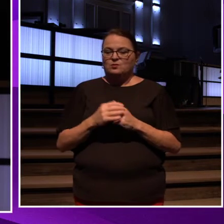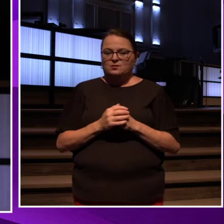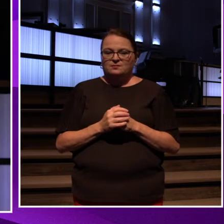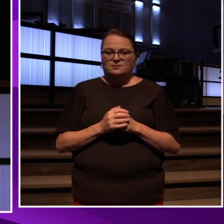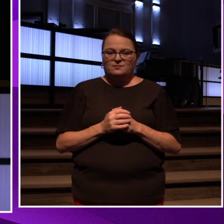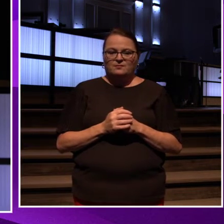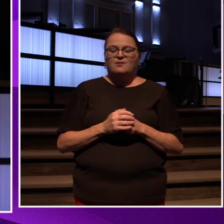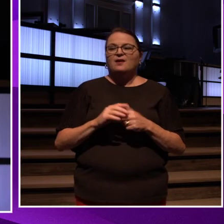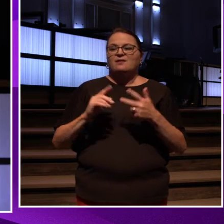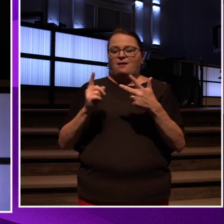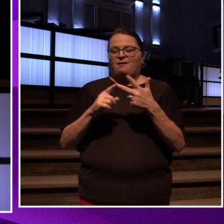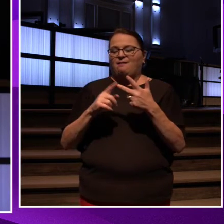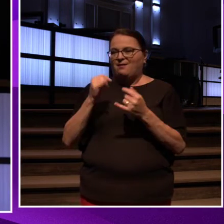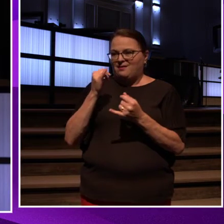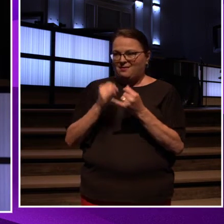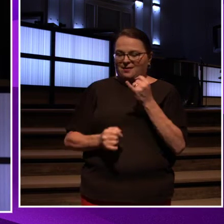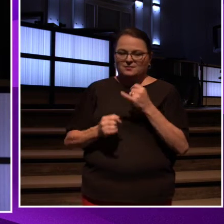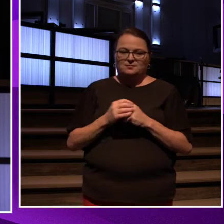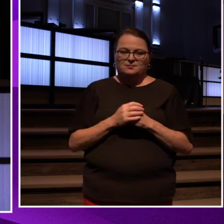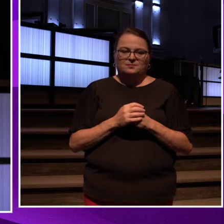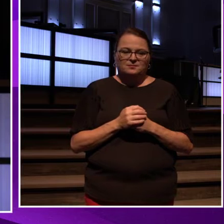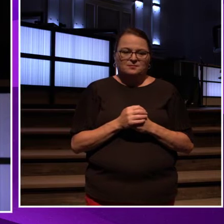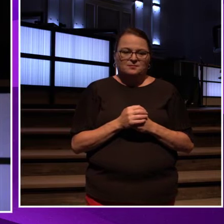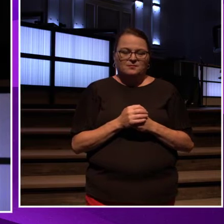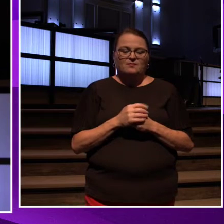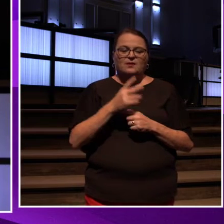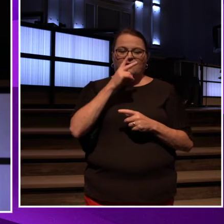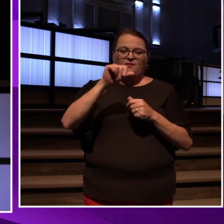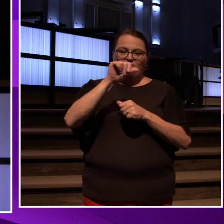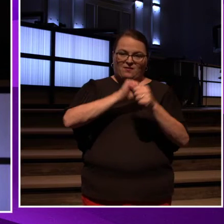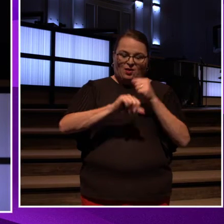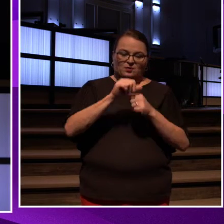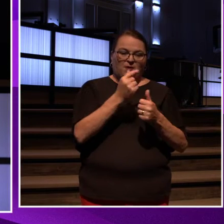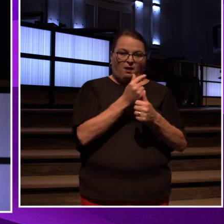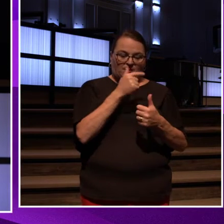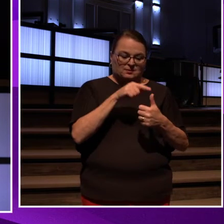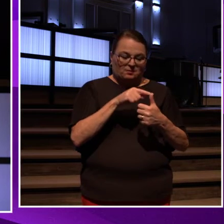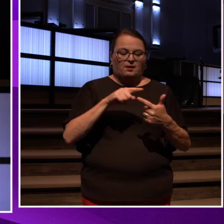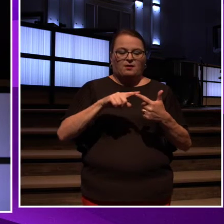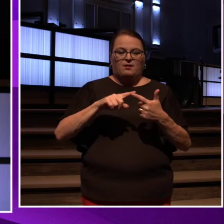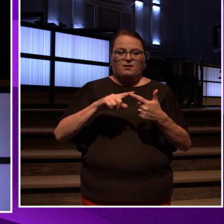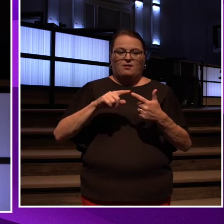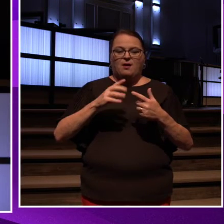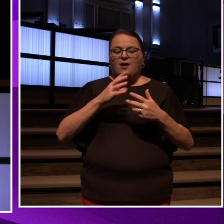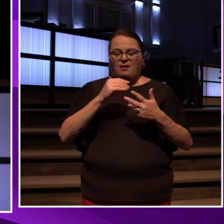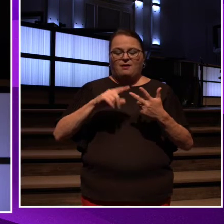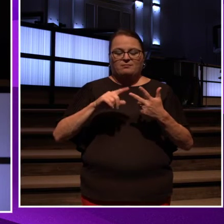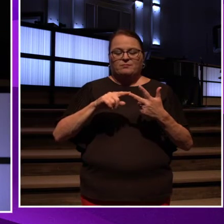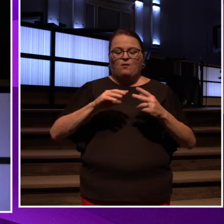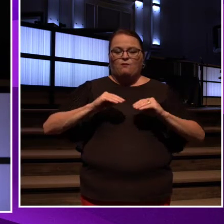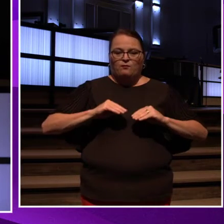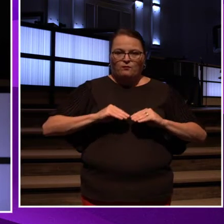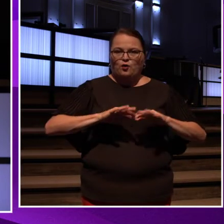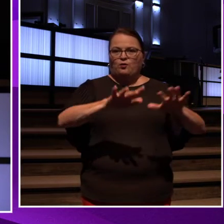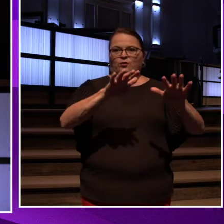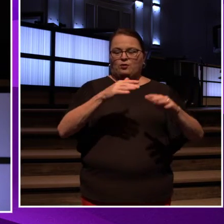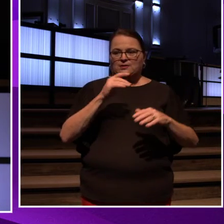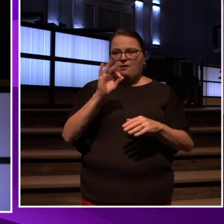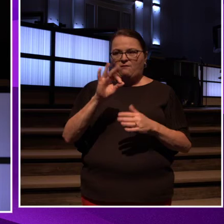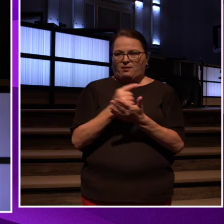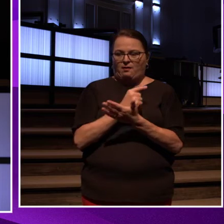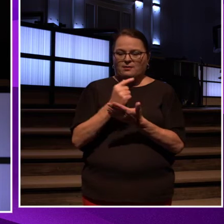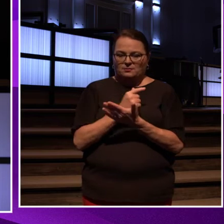my final point this morning, we see not only the fellowship of the gospel, but we see the furtherance of the gospel. And I'll be very